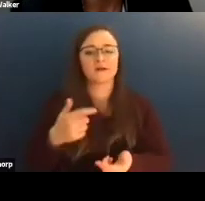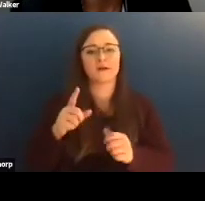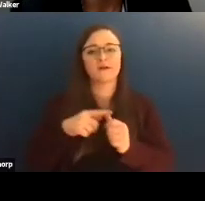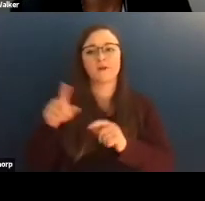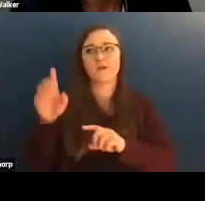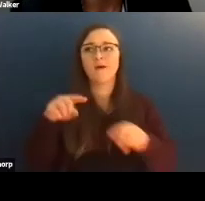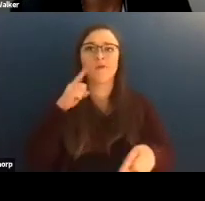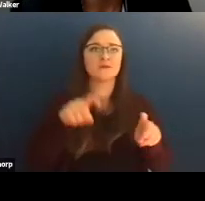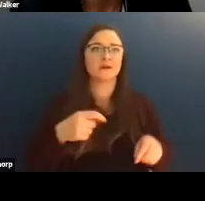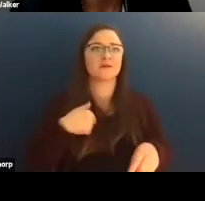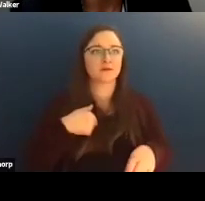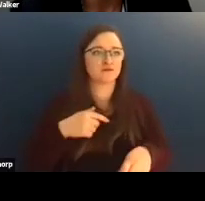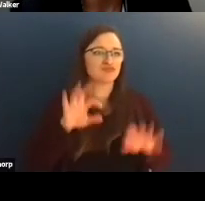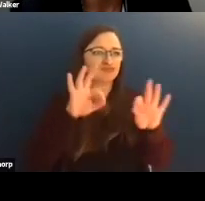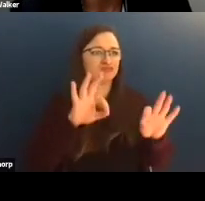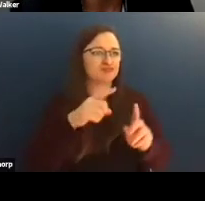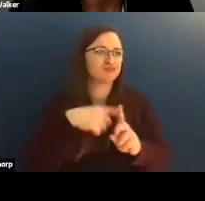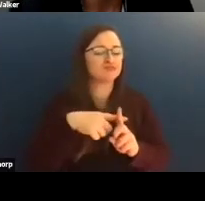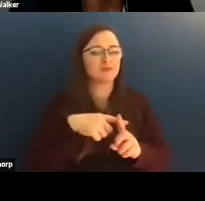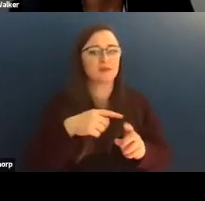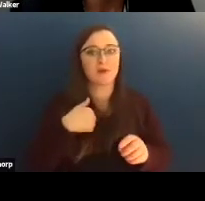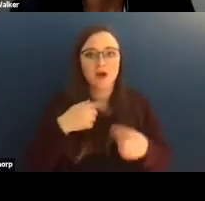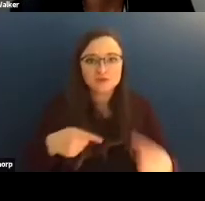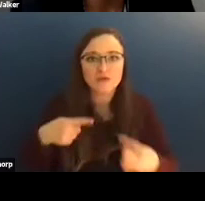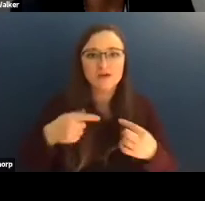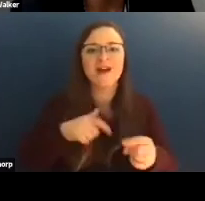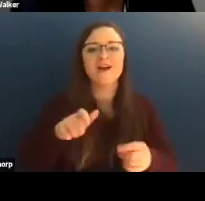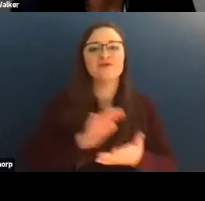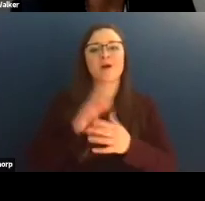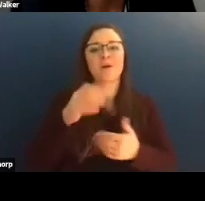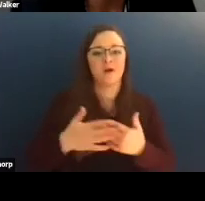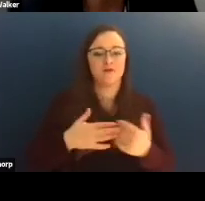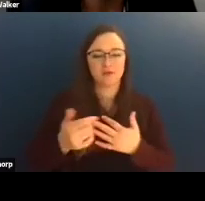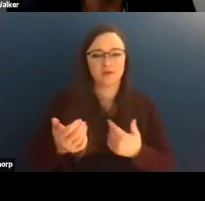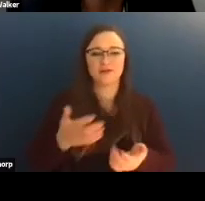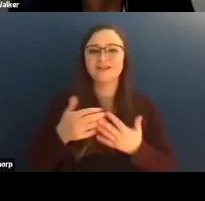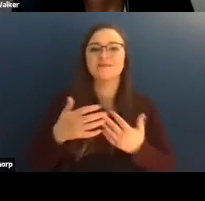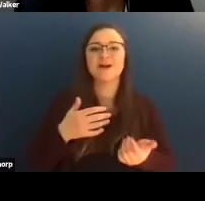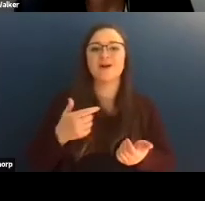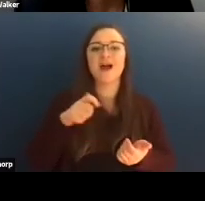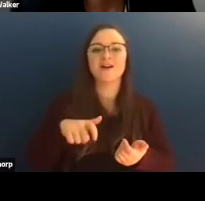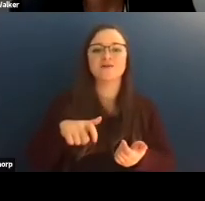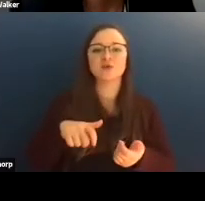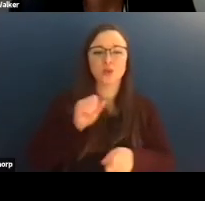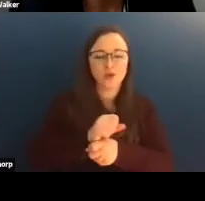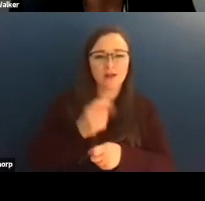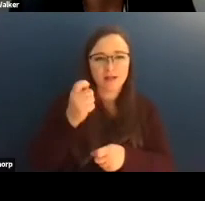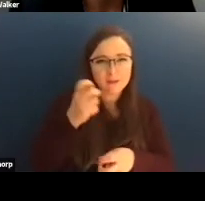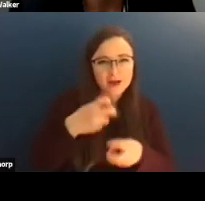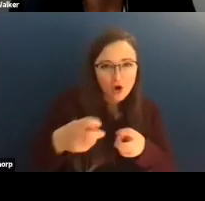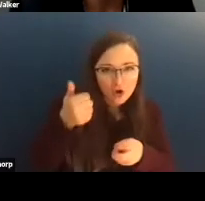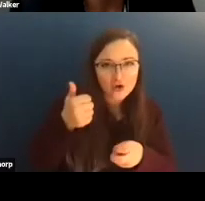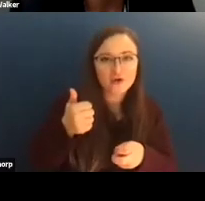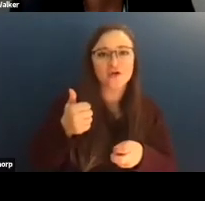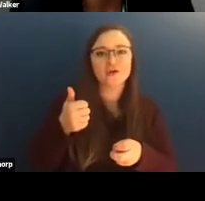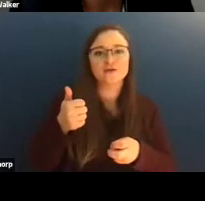really well. And I remember I was struggling, but I had to just become comfortable with the fact that, you know what, it just means I have to spend a little bit more time than everyone else to grasp